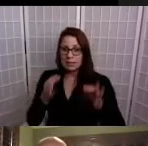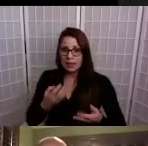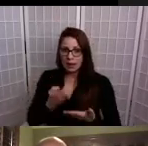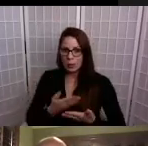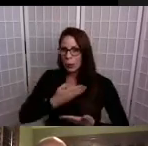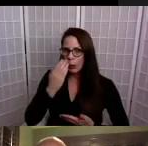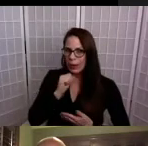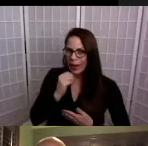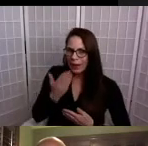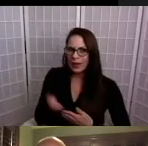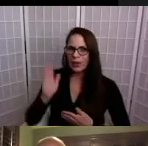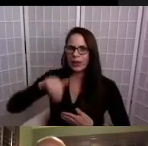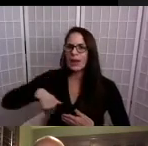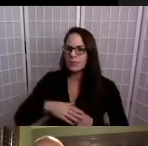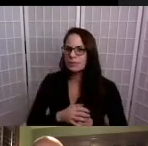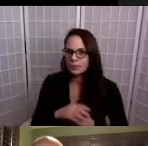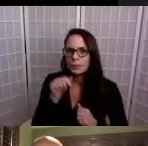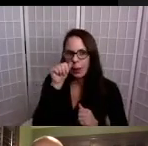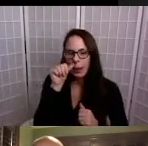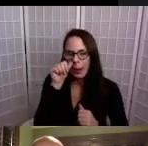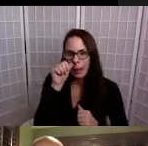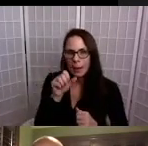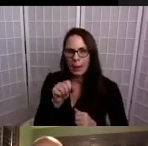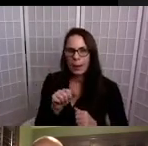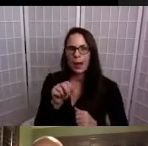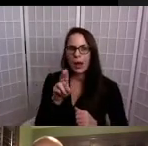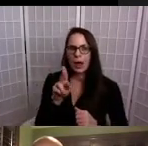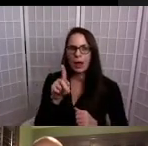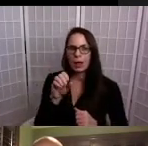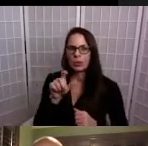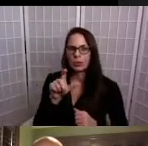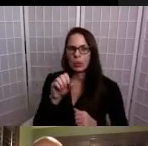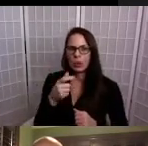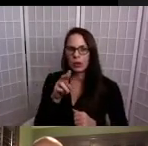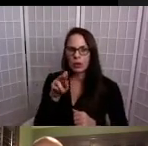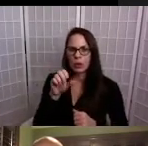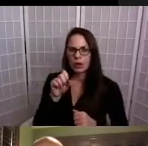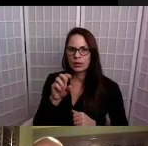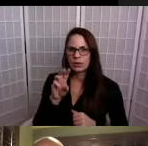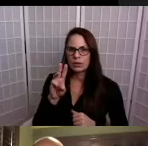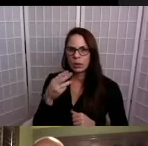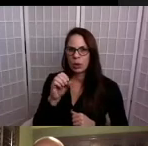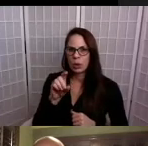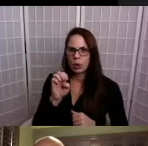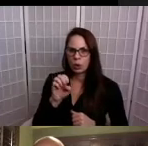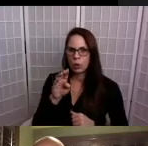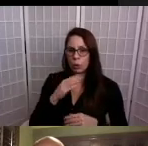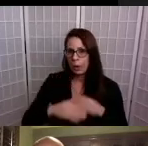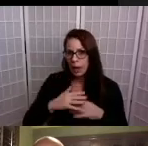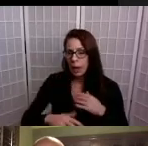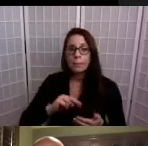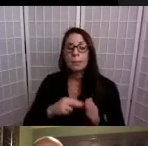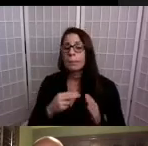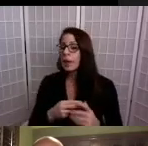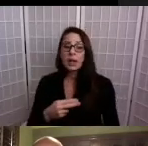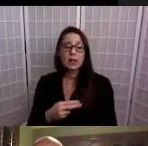there yet. Autologous whole blood, I'm just going to talk about briefly. This just means taking whole blood, so just drawing